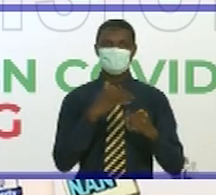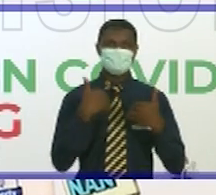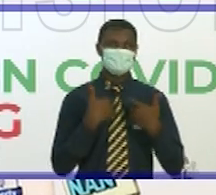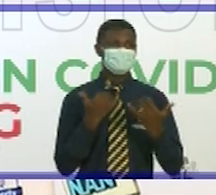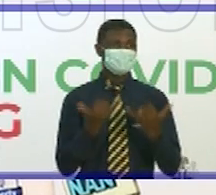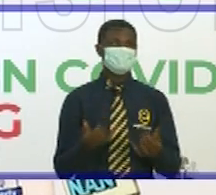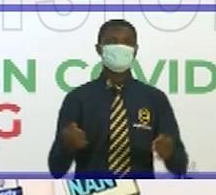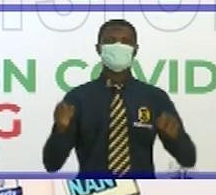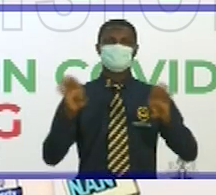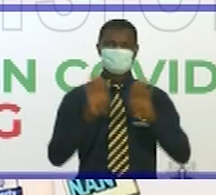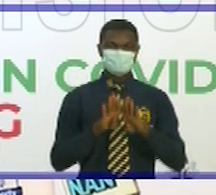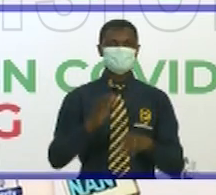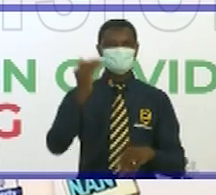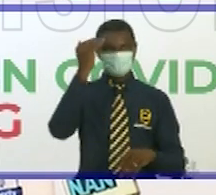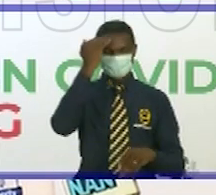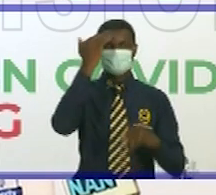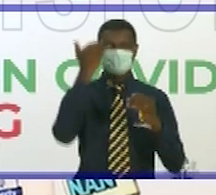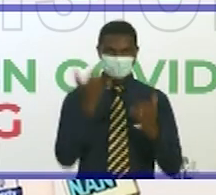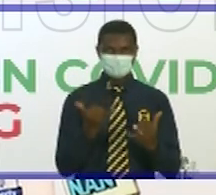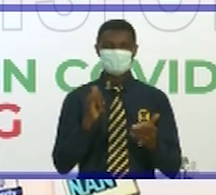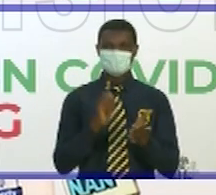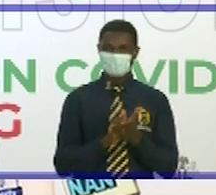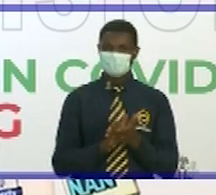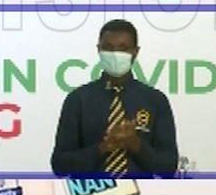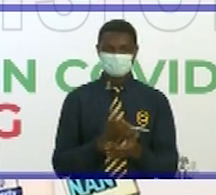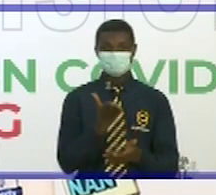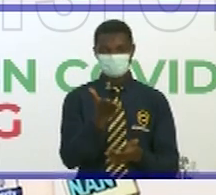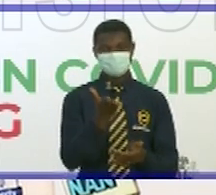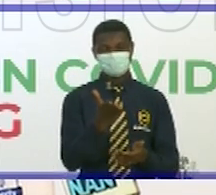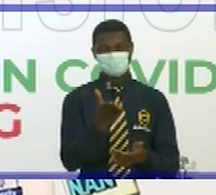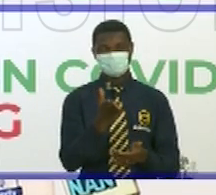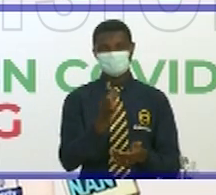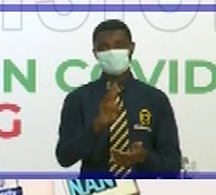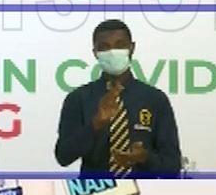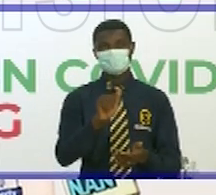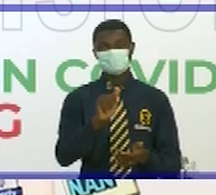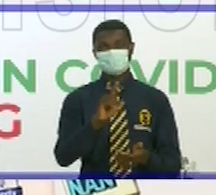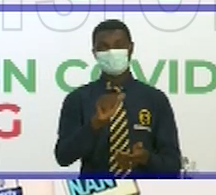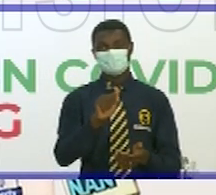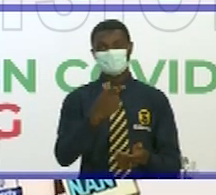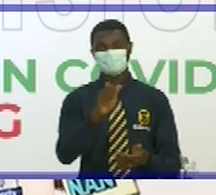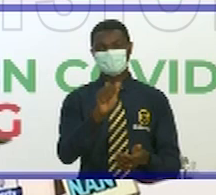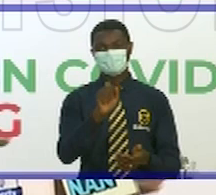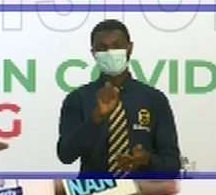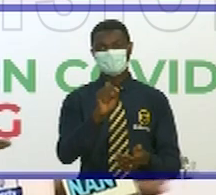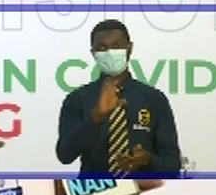conclusion, like he rightly said. Yes, it's got some